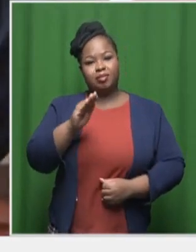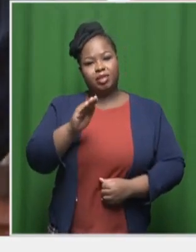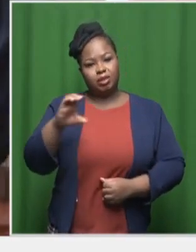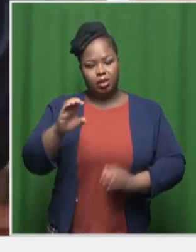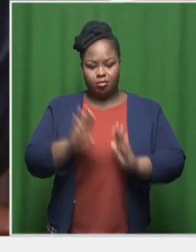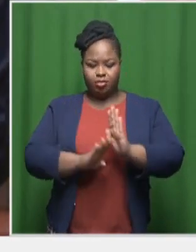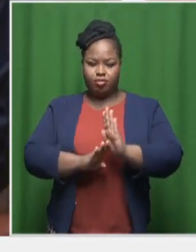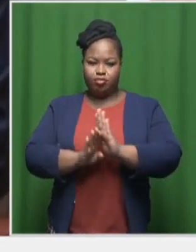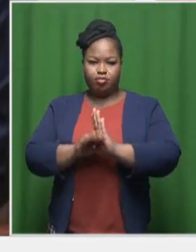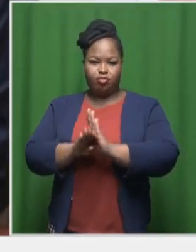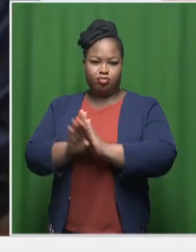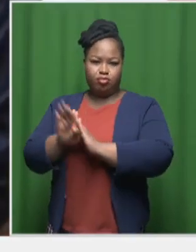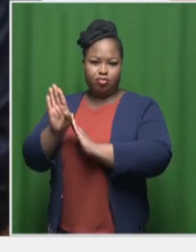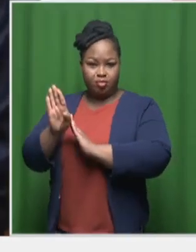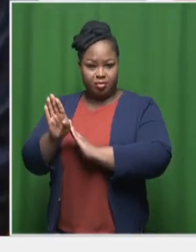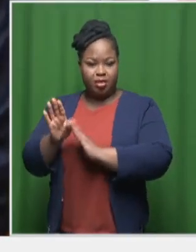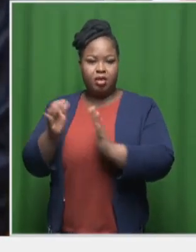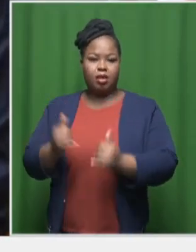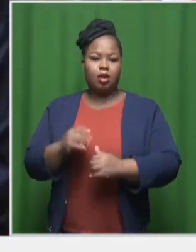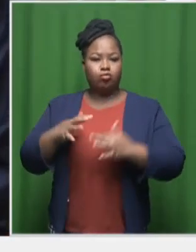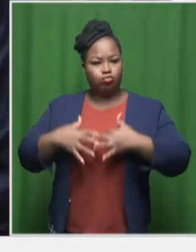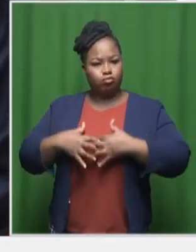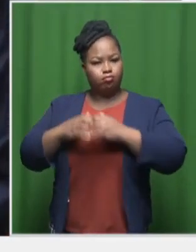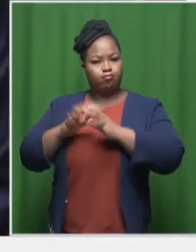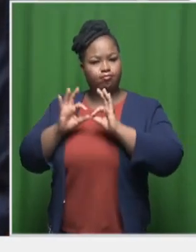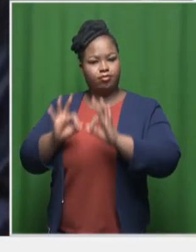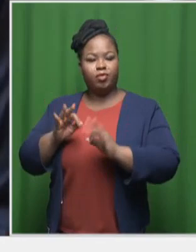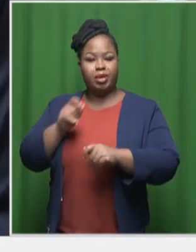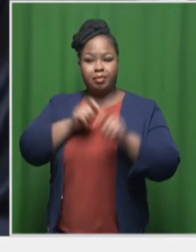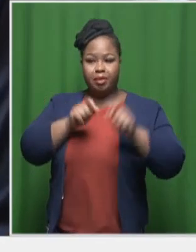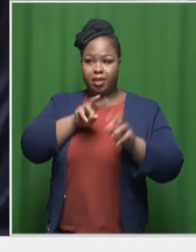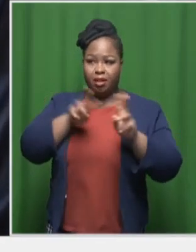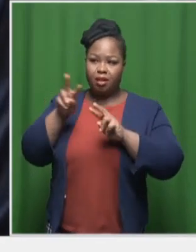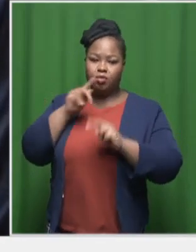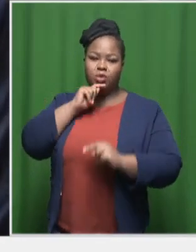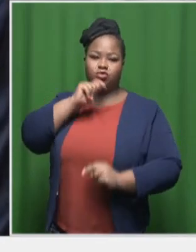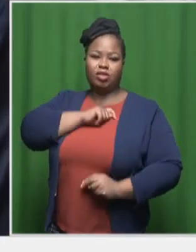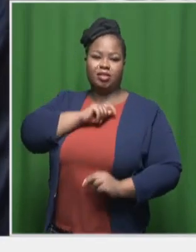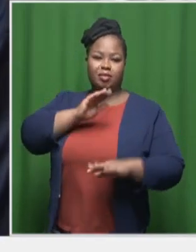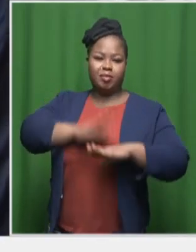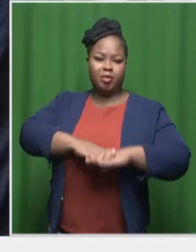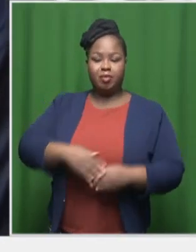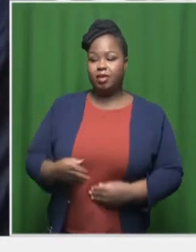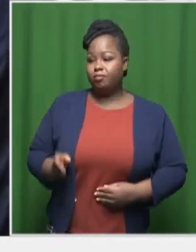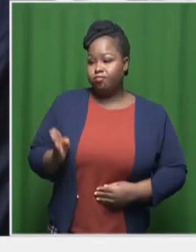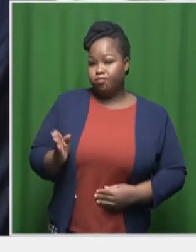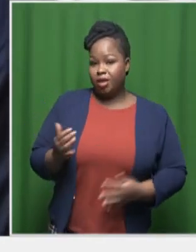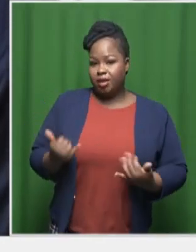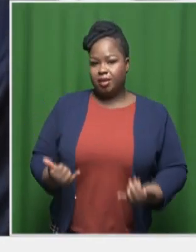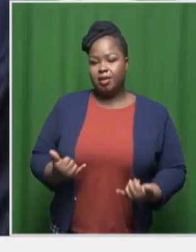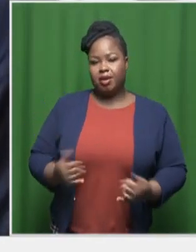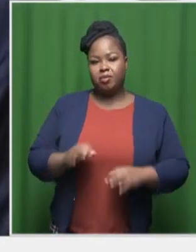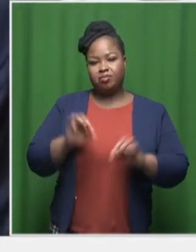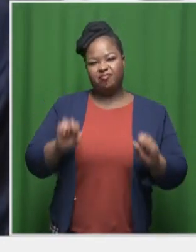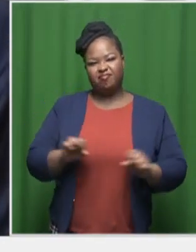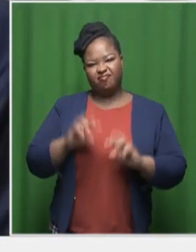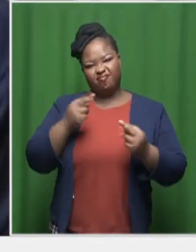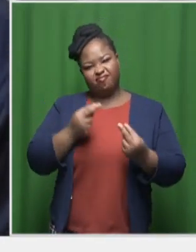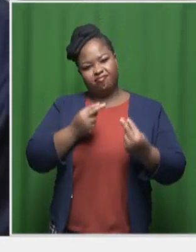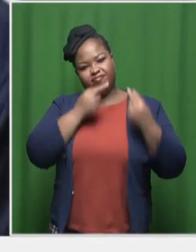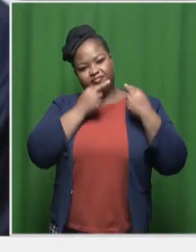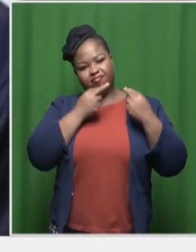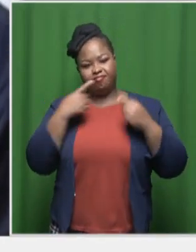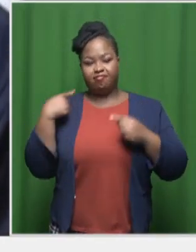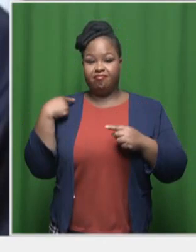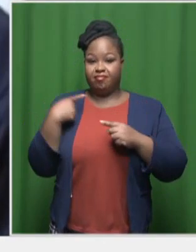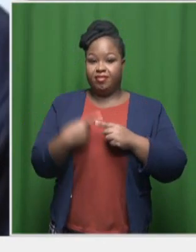a recovery path and of course rebuilding its credibility. Madoda Mxakwe joins us now in studio to look back on